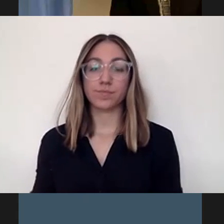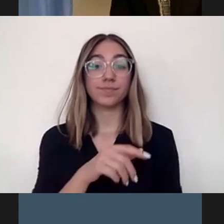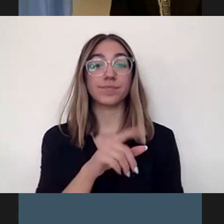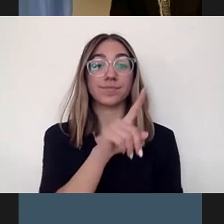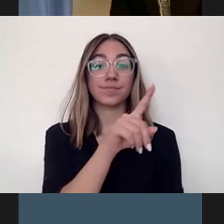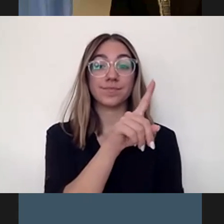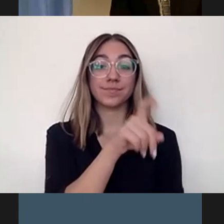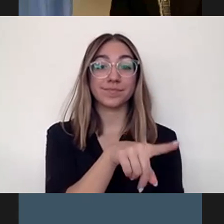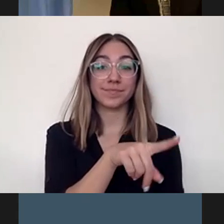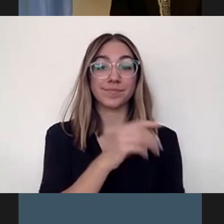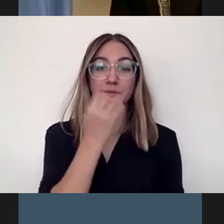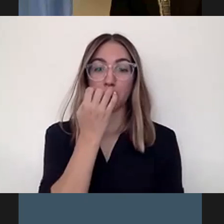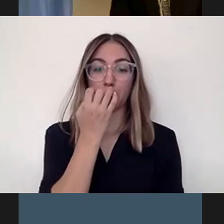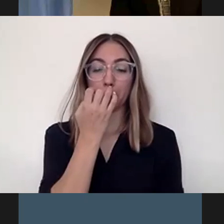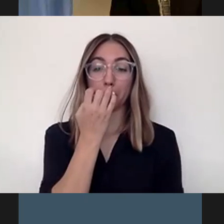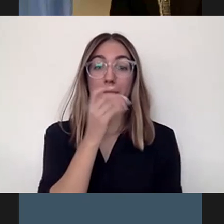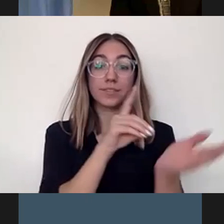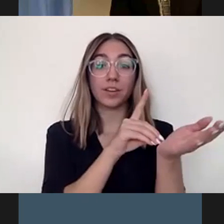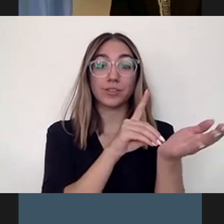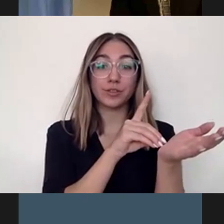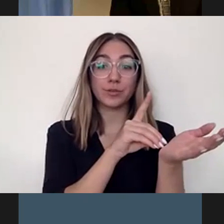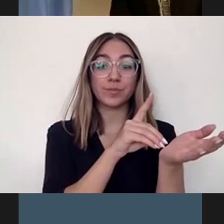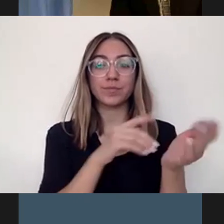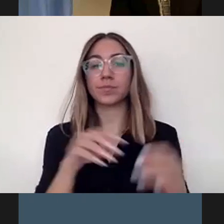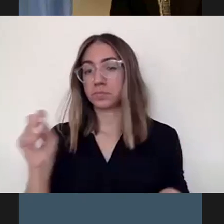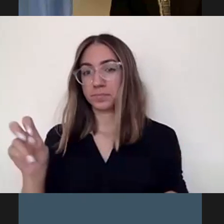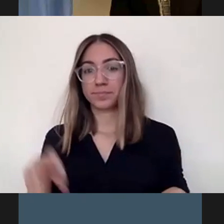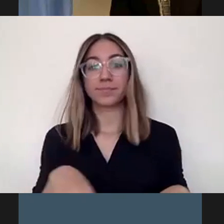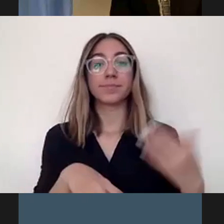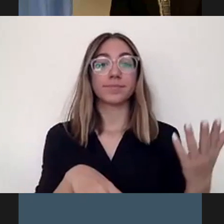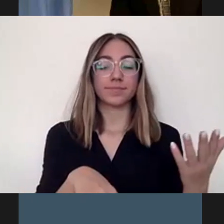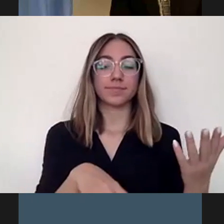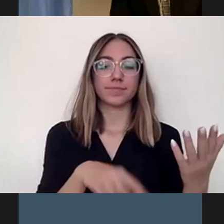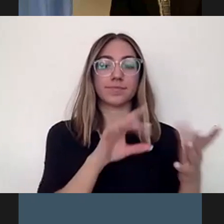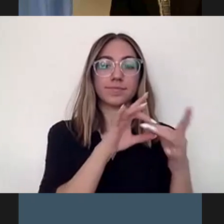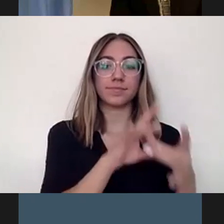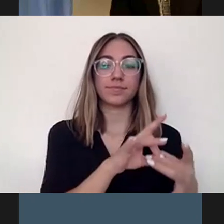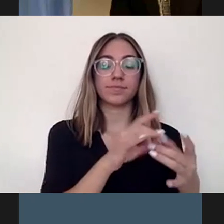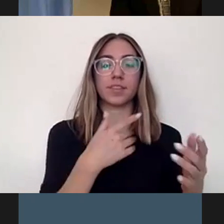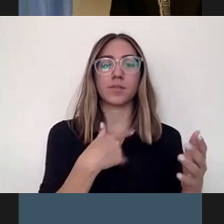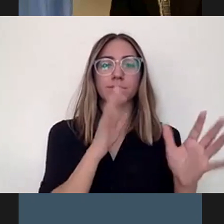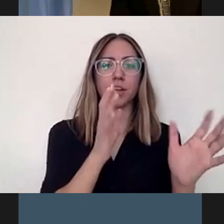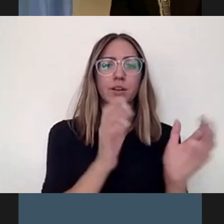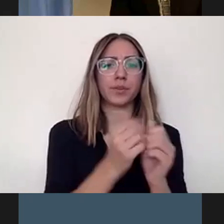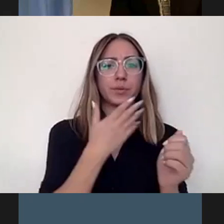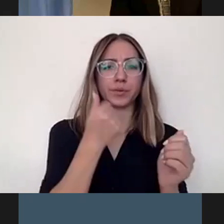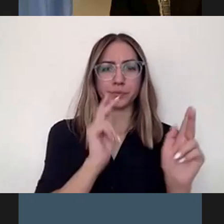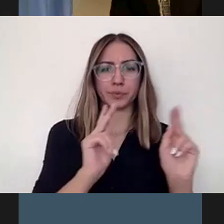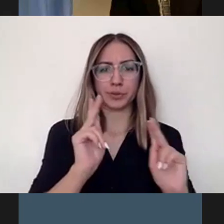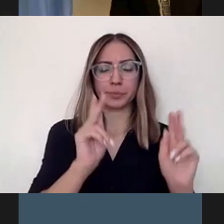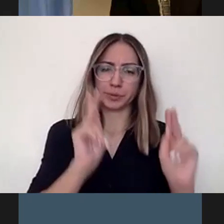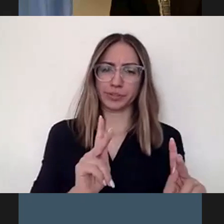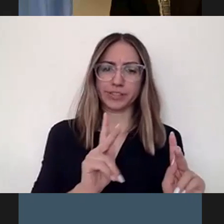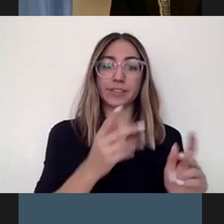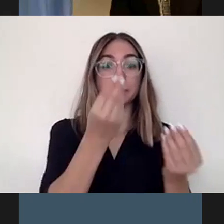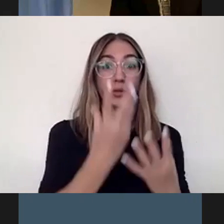I have a question, Doctor. Yes. I was speaking with a senior recently who told me that